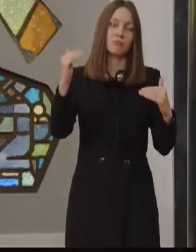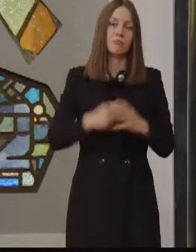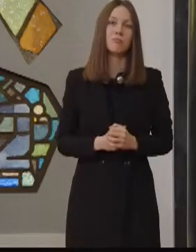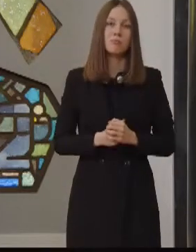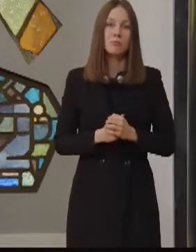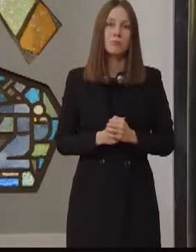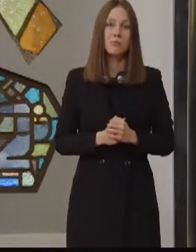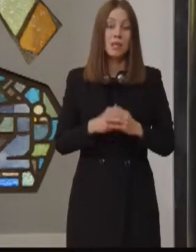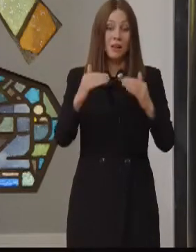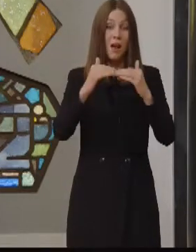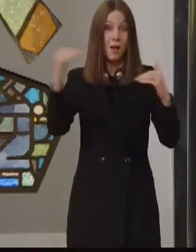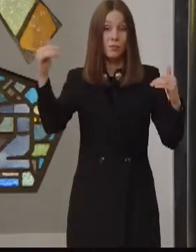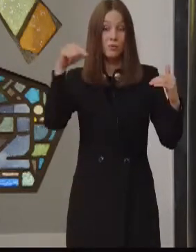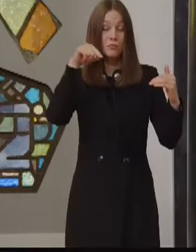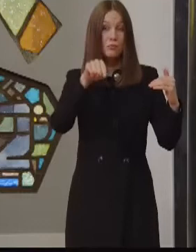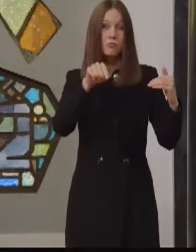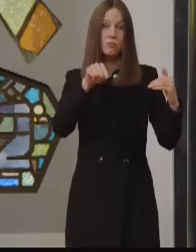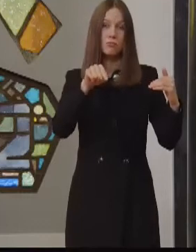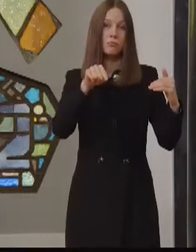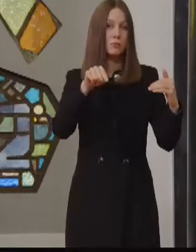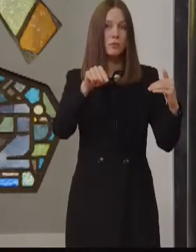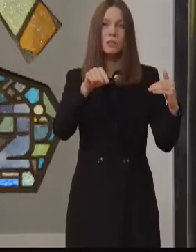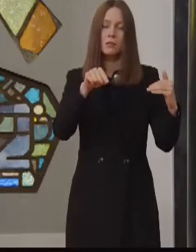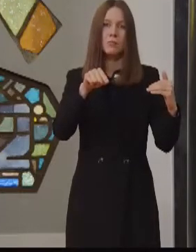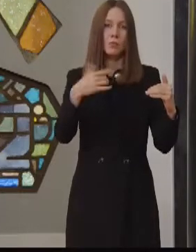couples, and this inequality is huge.